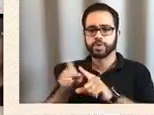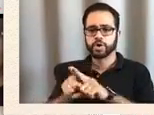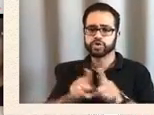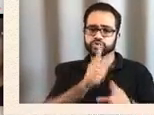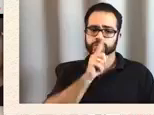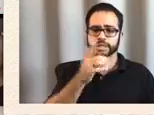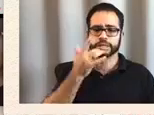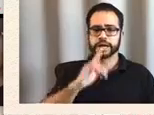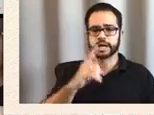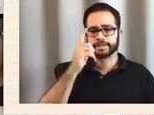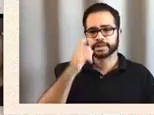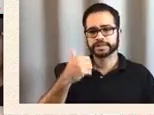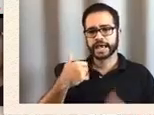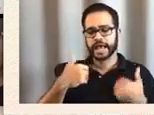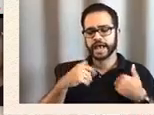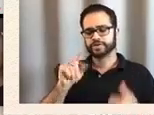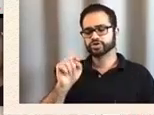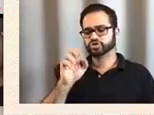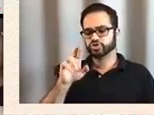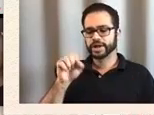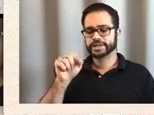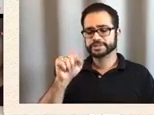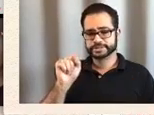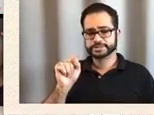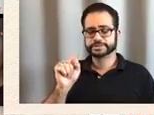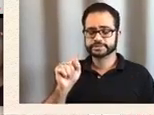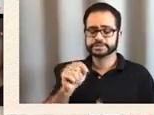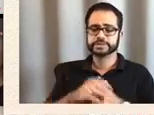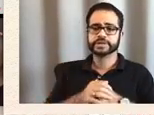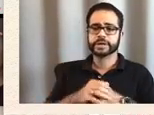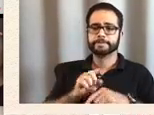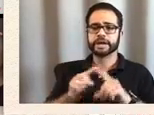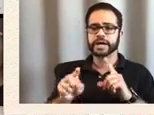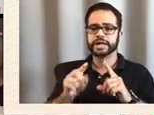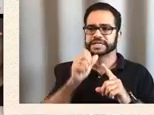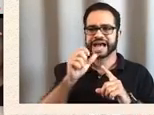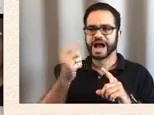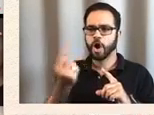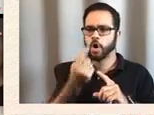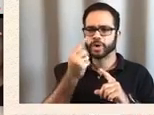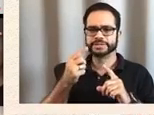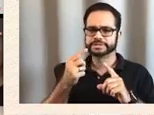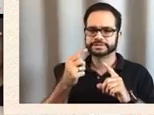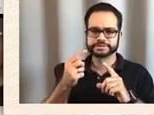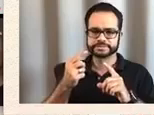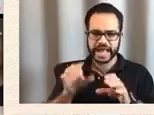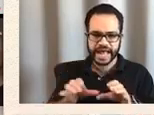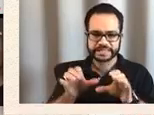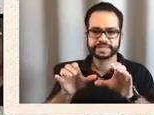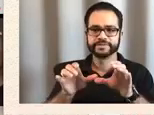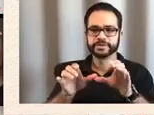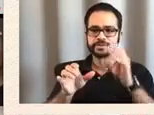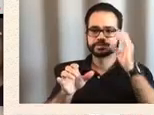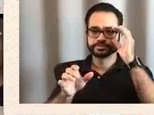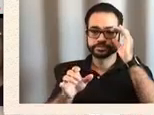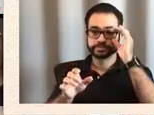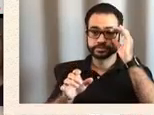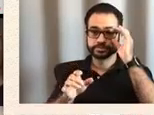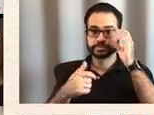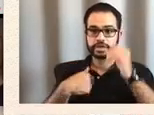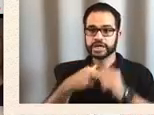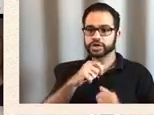have Tourette's syndrome, but it's not always active. So I don't normally need